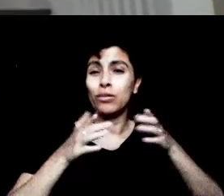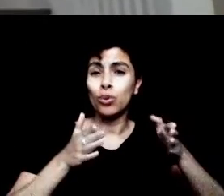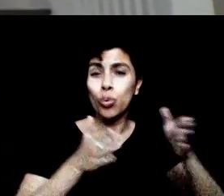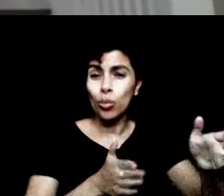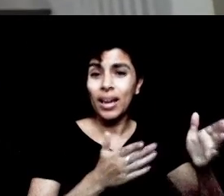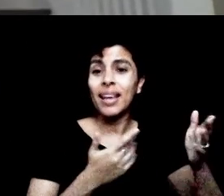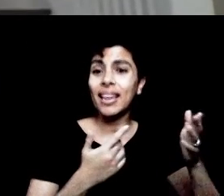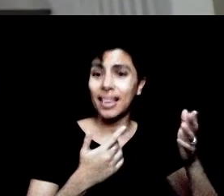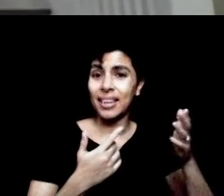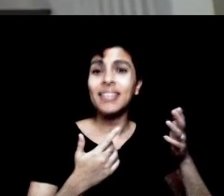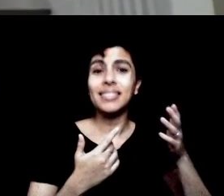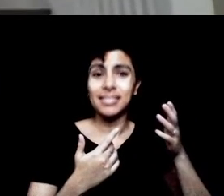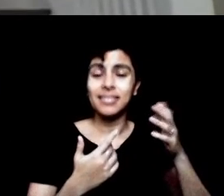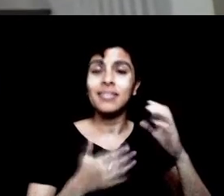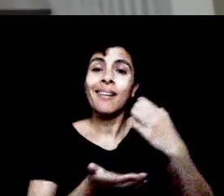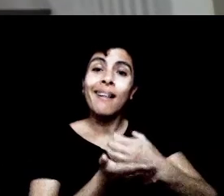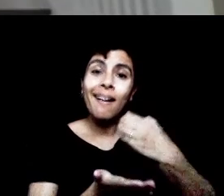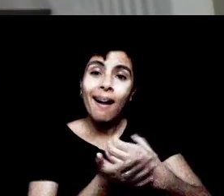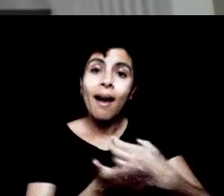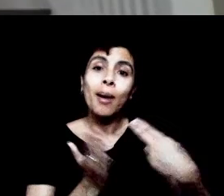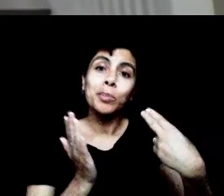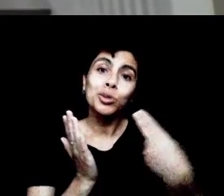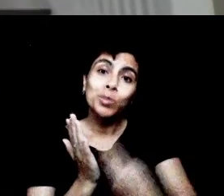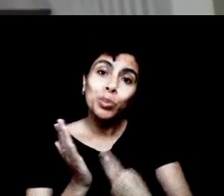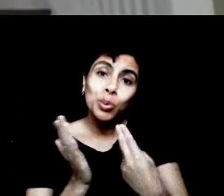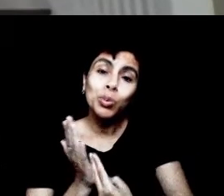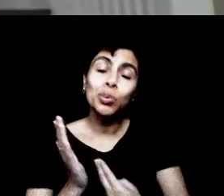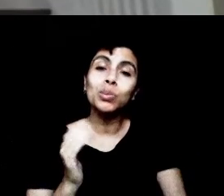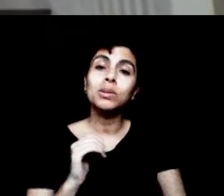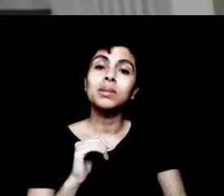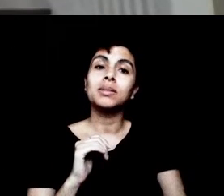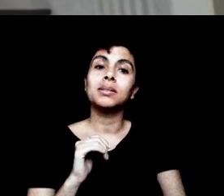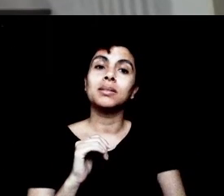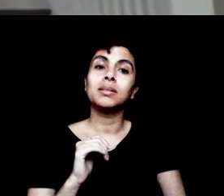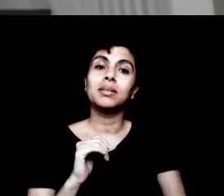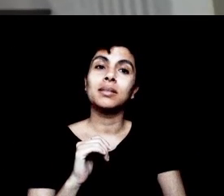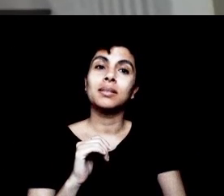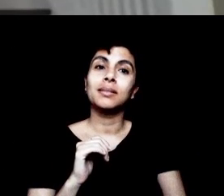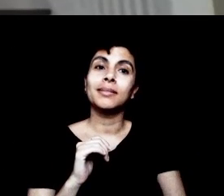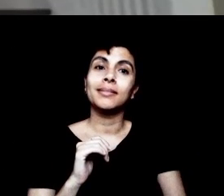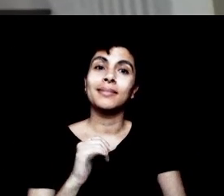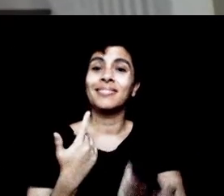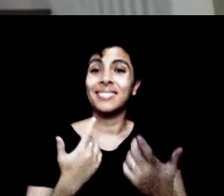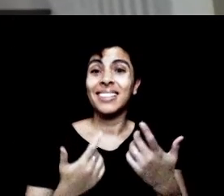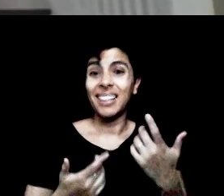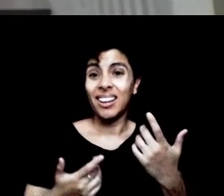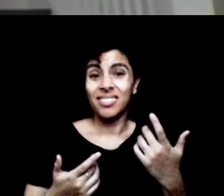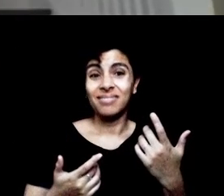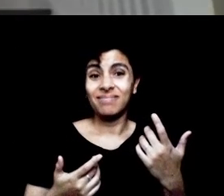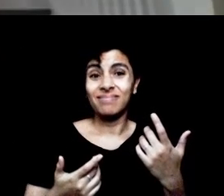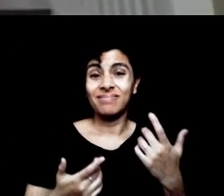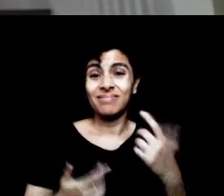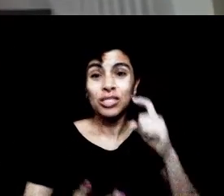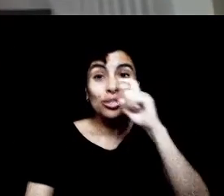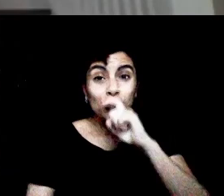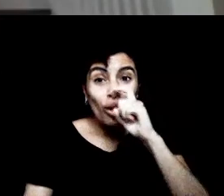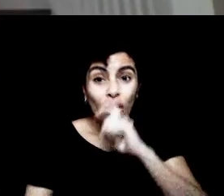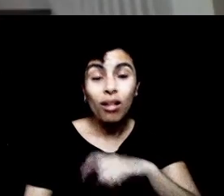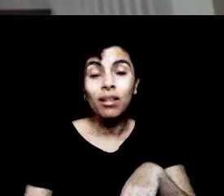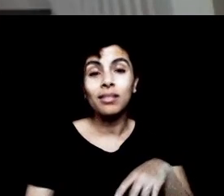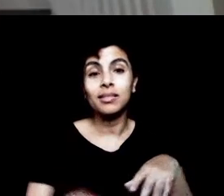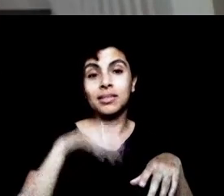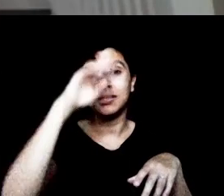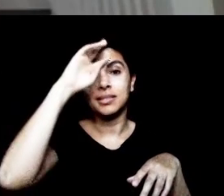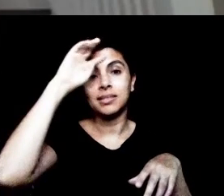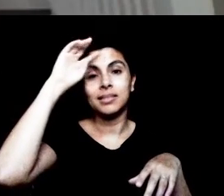different ways to engage with those cups, spoons. I mean, there are really a lot, like dowels,